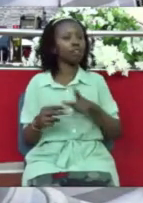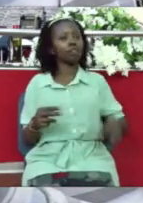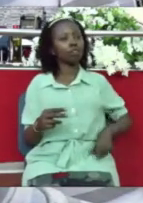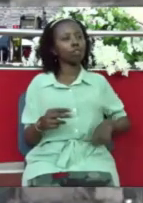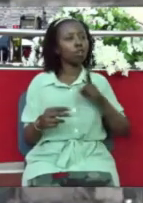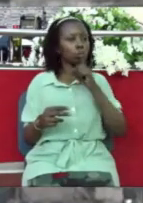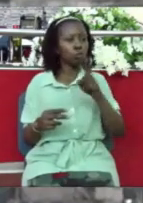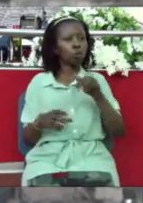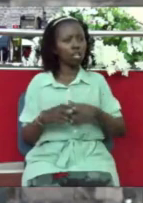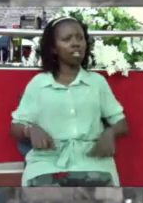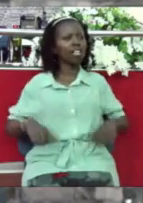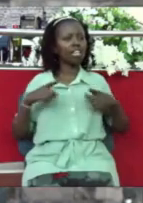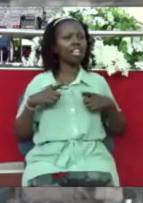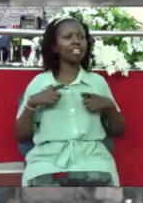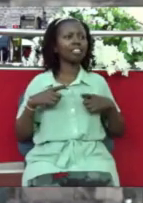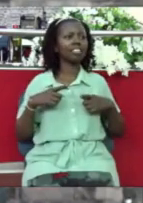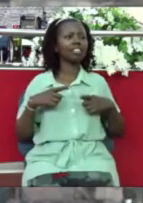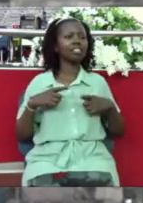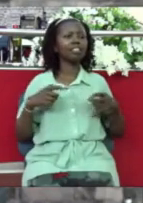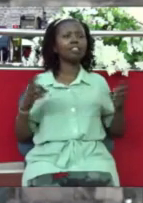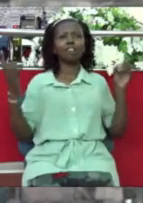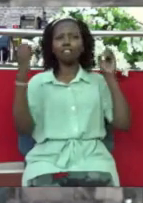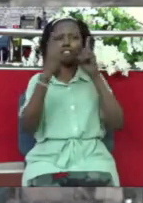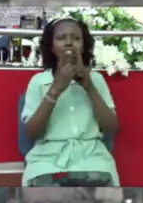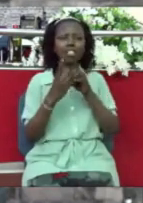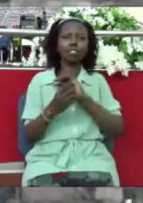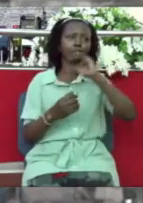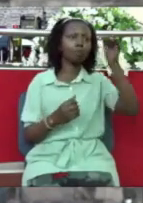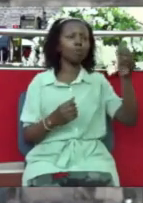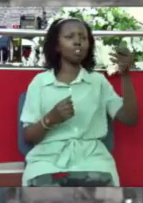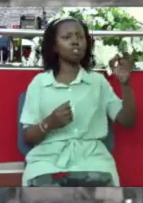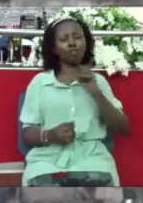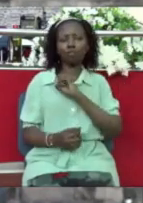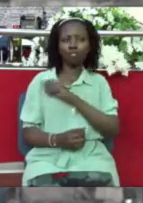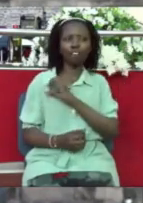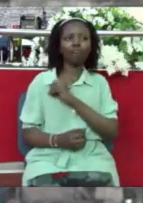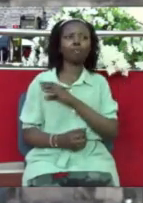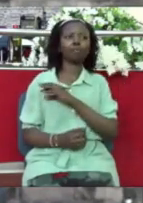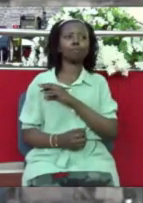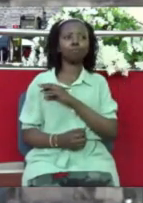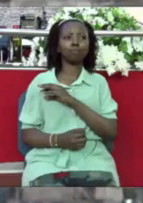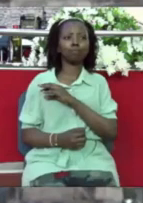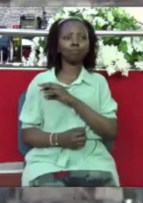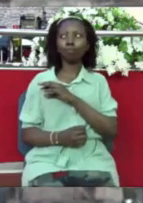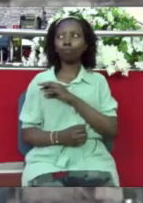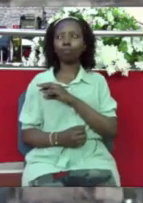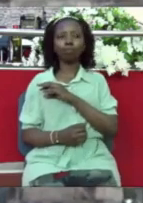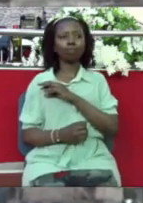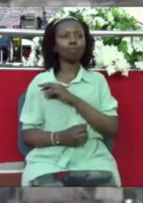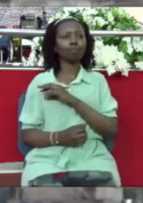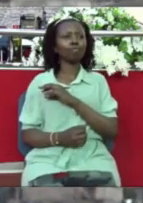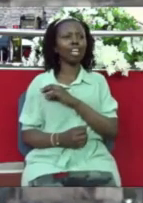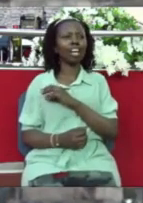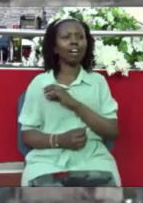our lives we often face mountains of fear. Katika maisha yetu tunapambana na ile milima ya woga. They seem like we cannot overcome